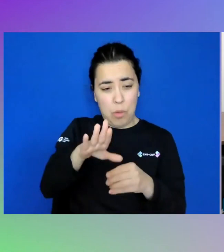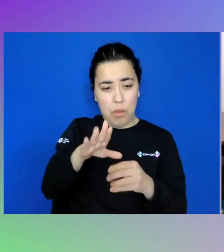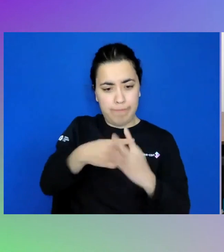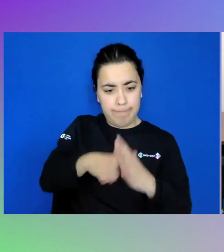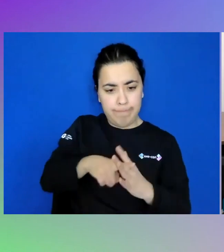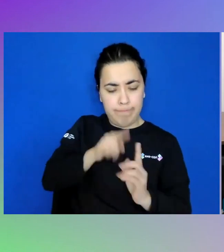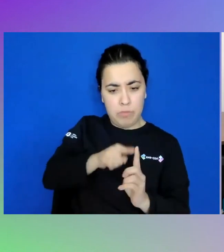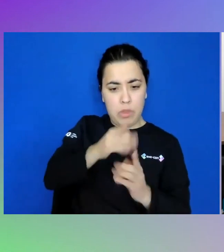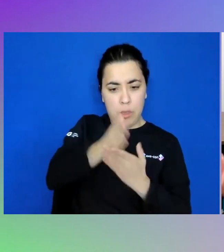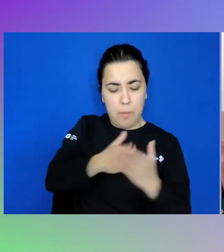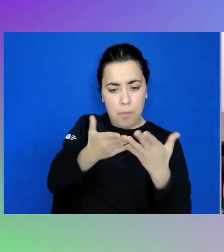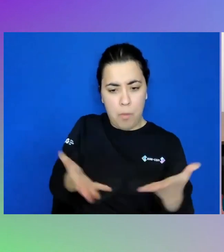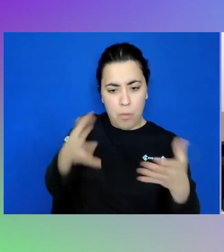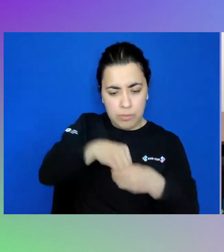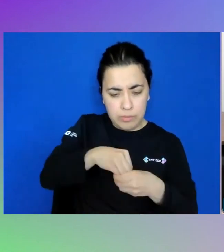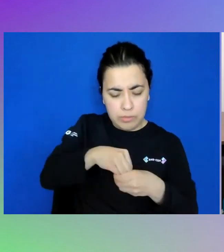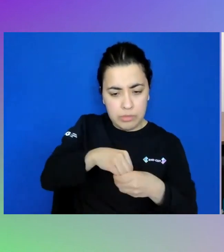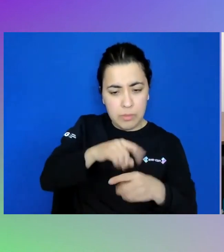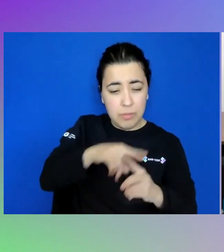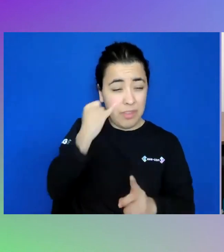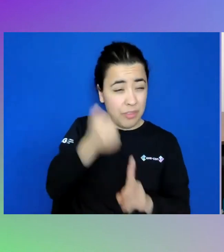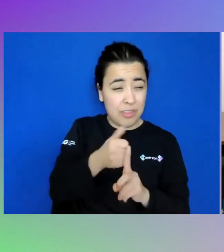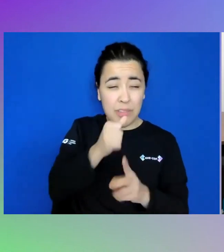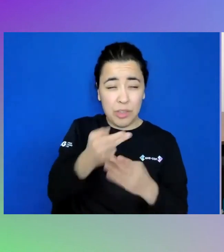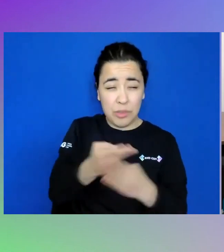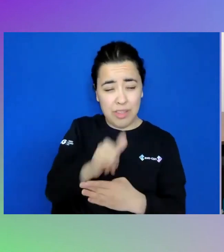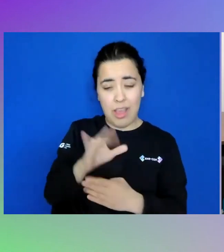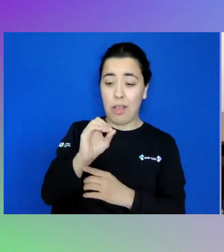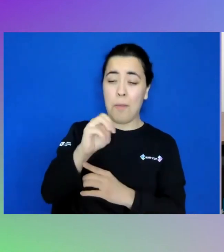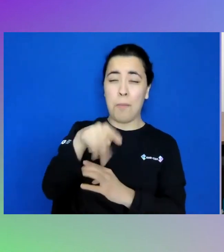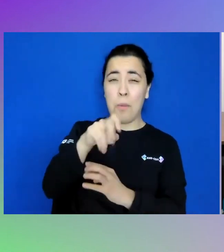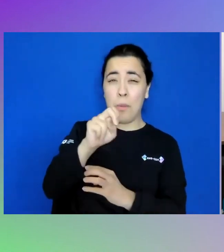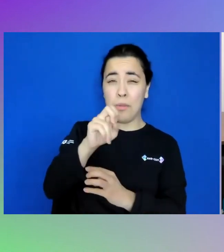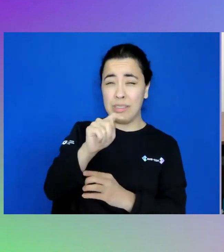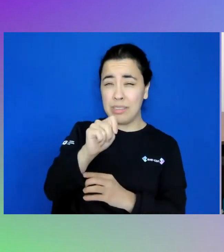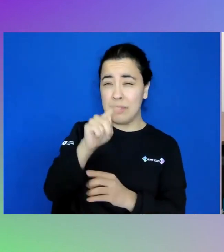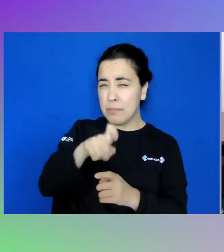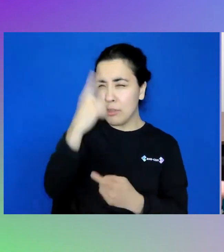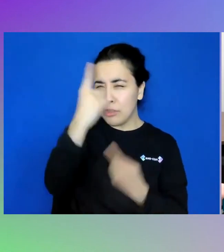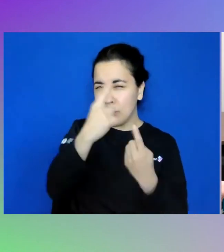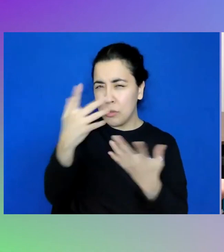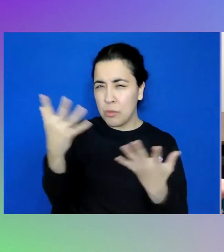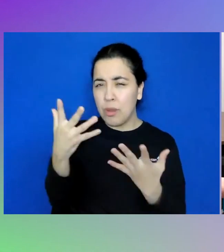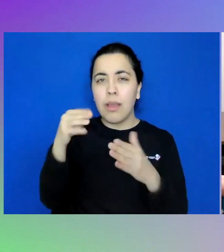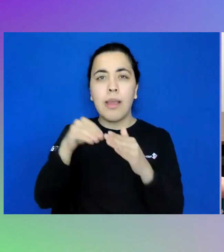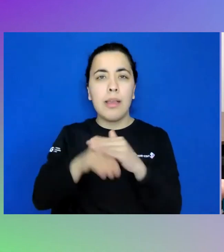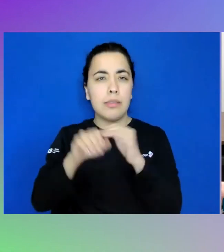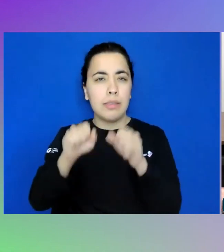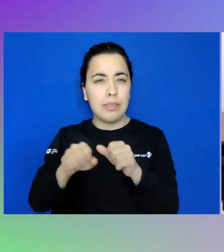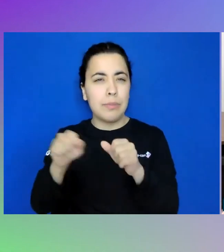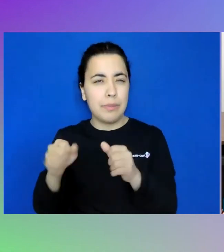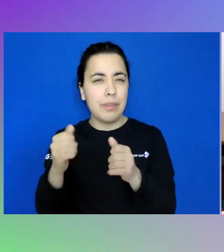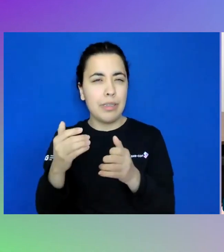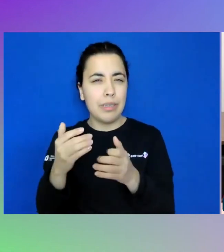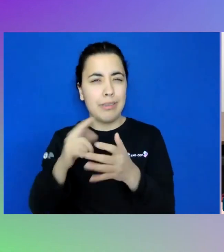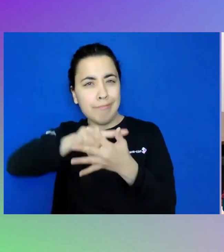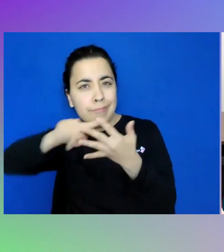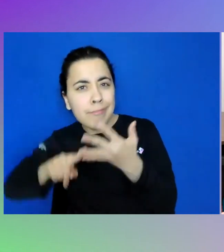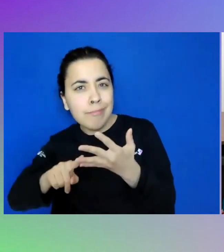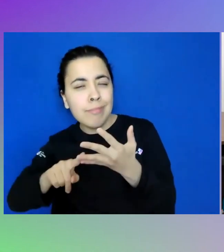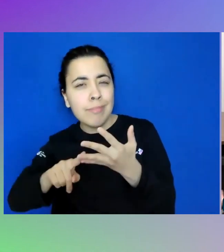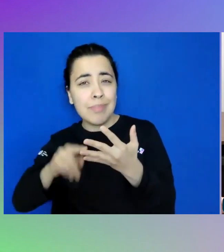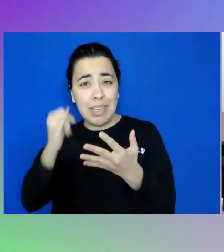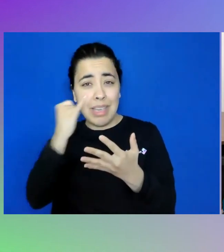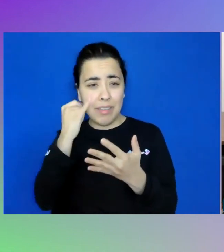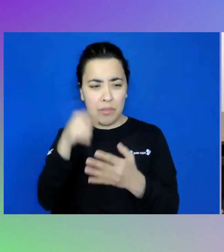that component, taking into account all of those accessibility features, it's not going to end up accessible in your